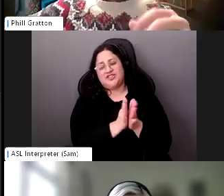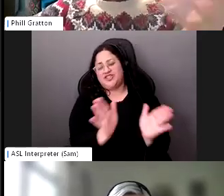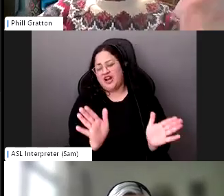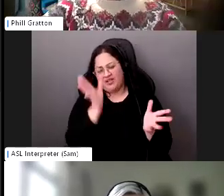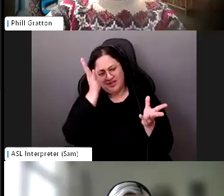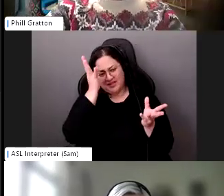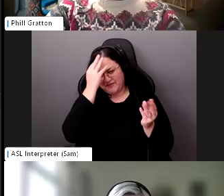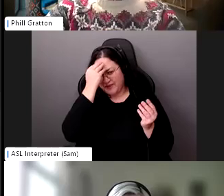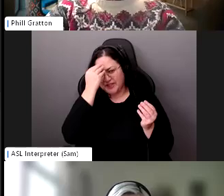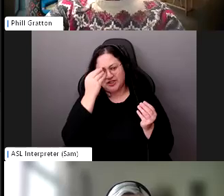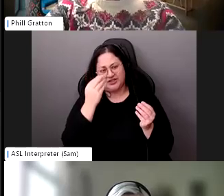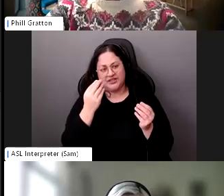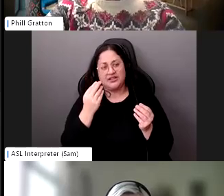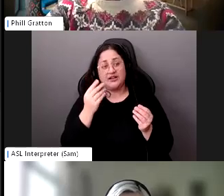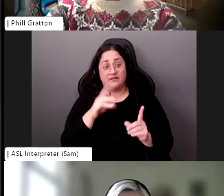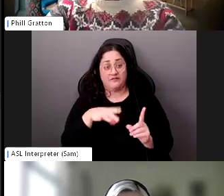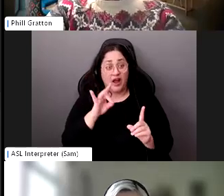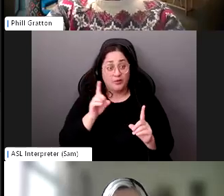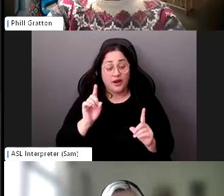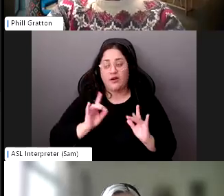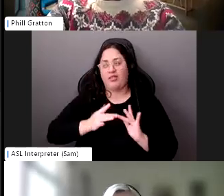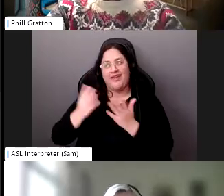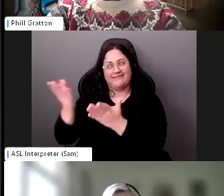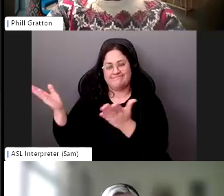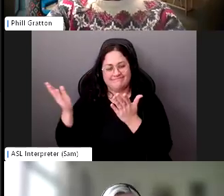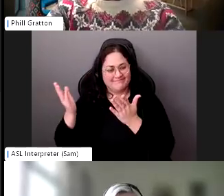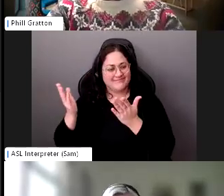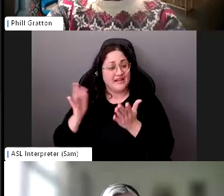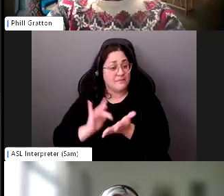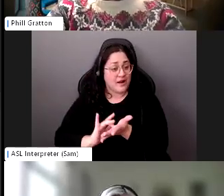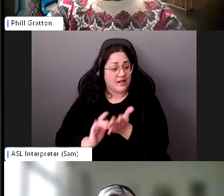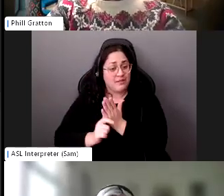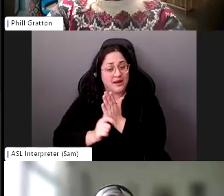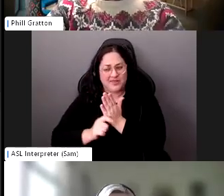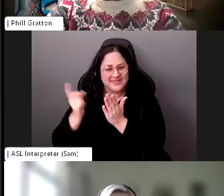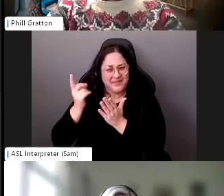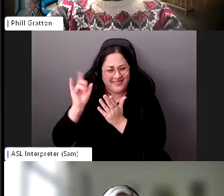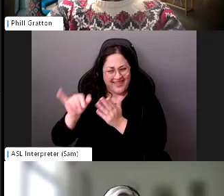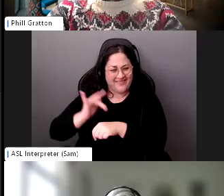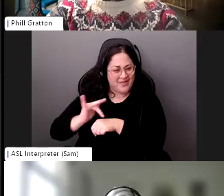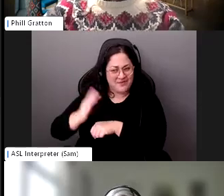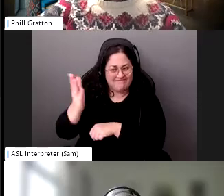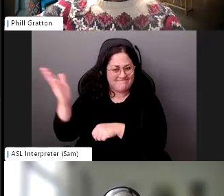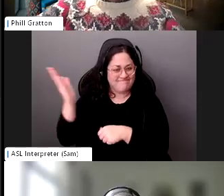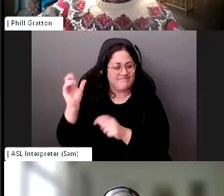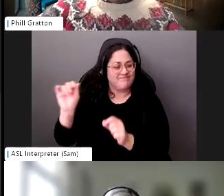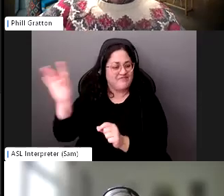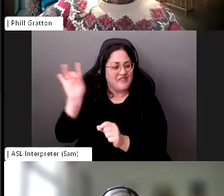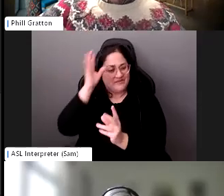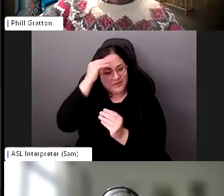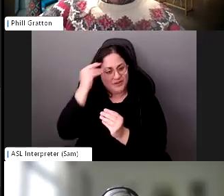somewhere. But if I were to ask it, give me the source of this information,